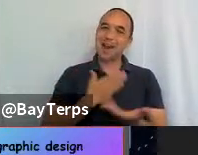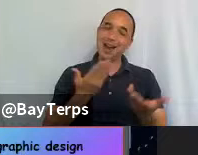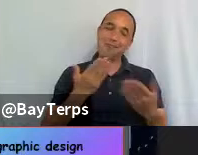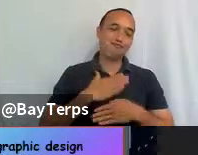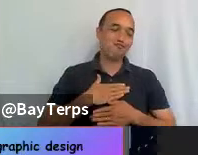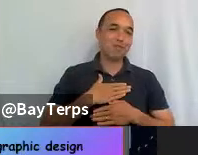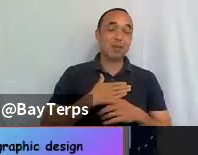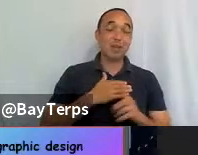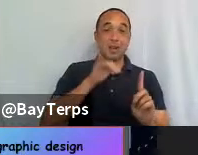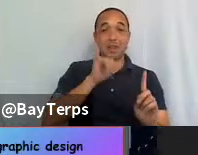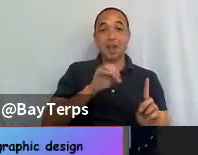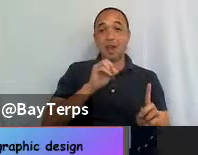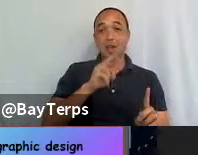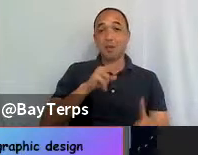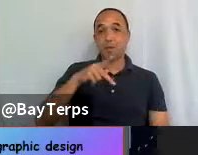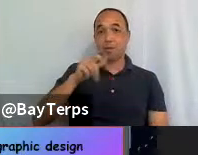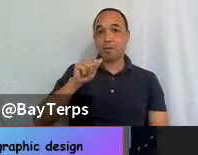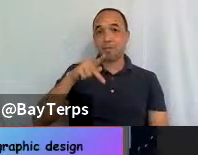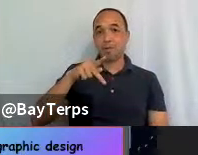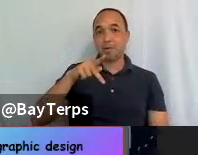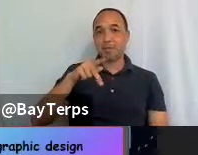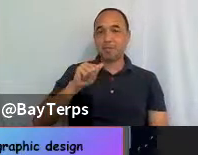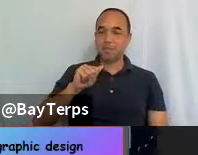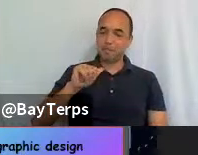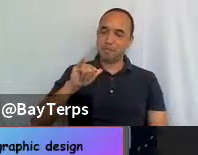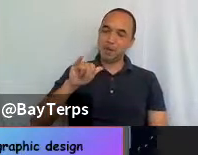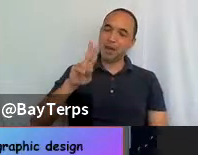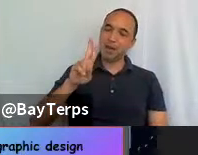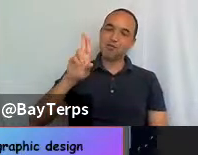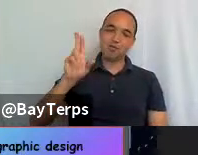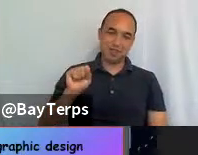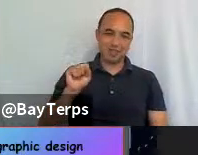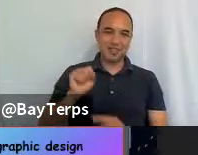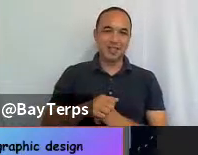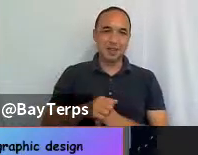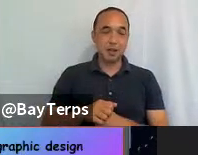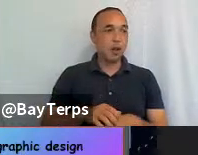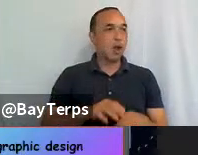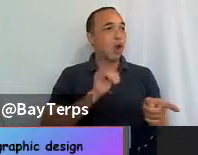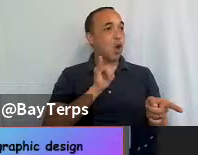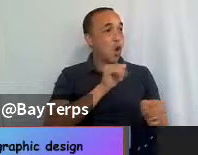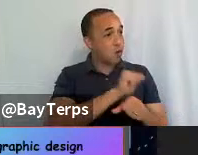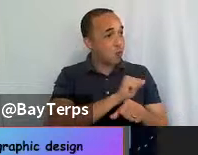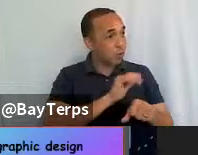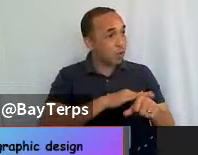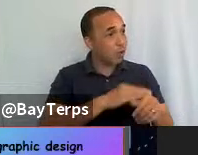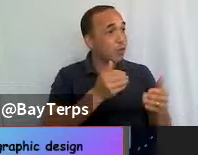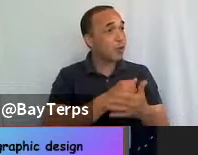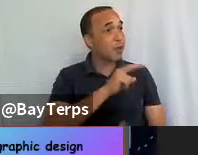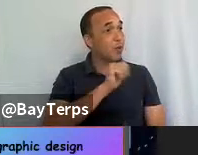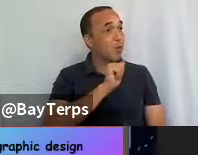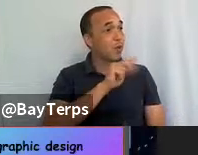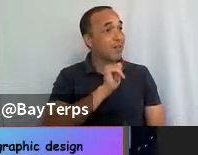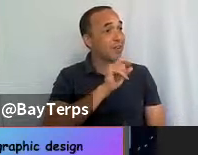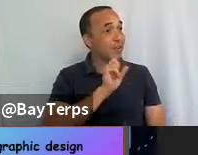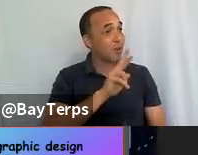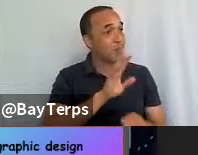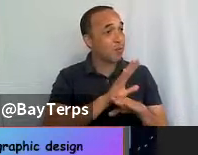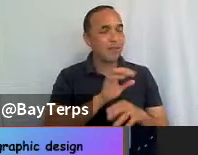or Papyrus, honestly. This one just felt better. I didn't know you were working on the new avatar. That's great. Yeah.